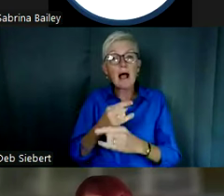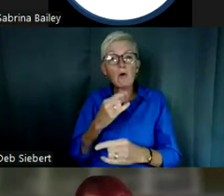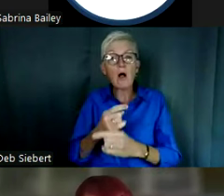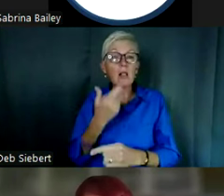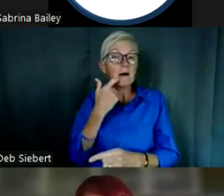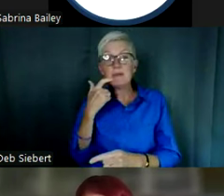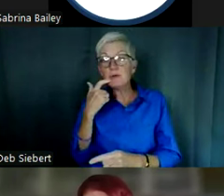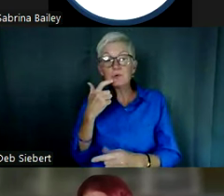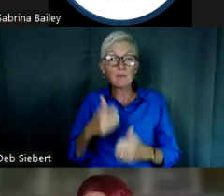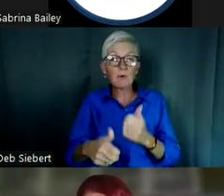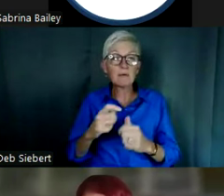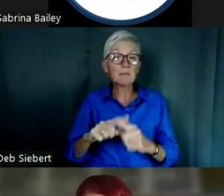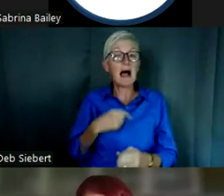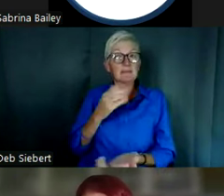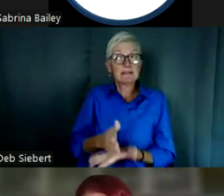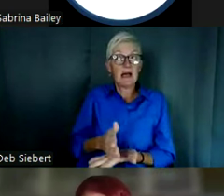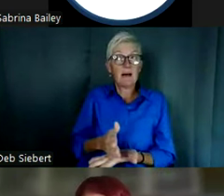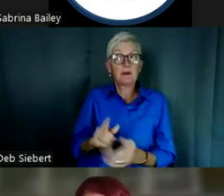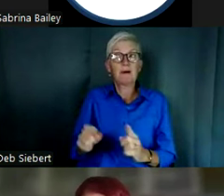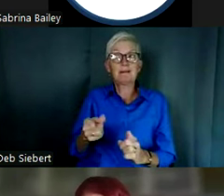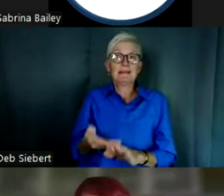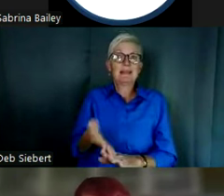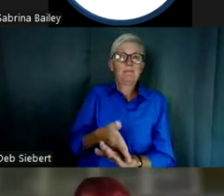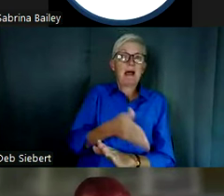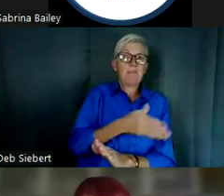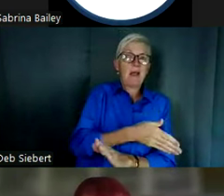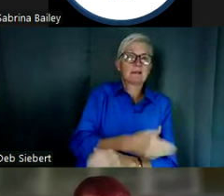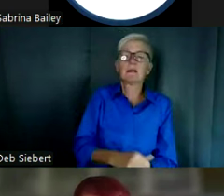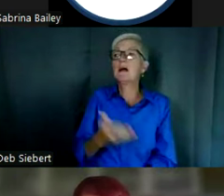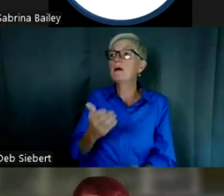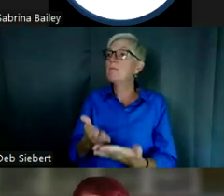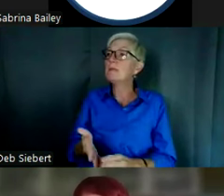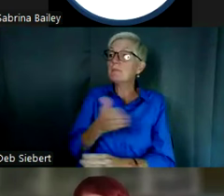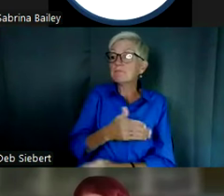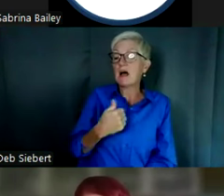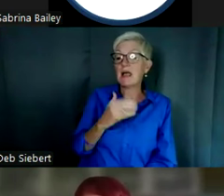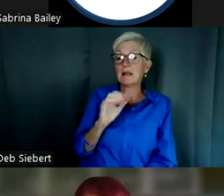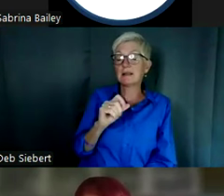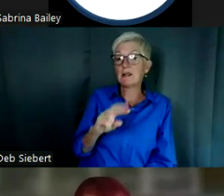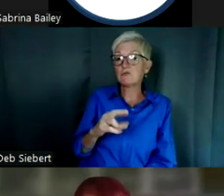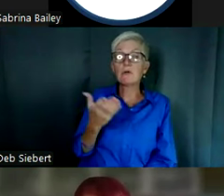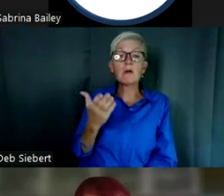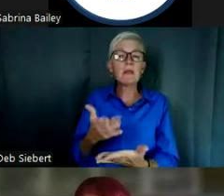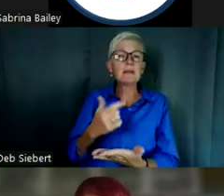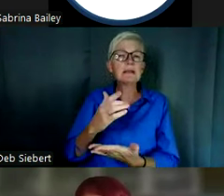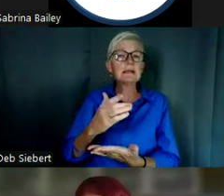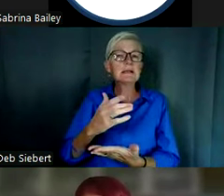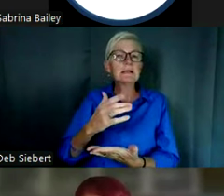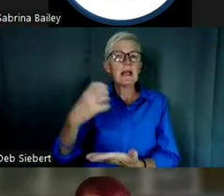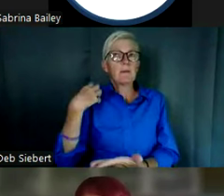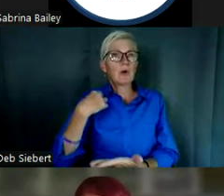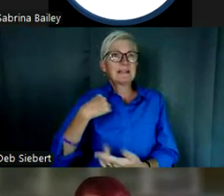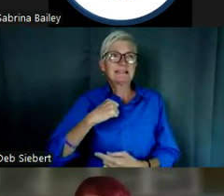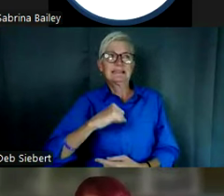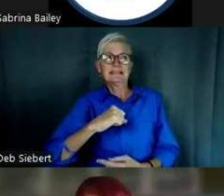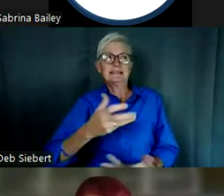I'm no longer using, but I have it in my past. I may have had a cancer history, and there may be some reluctance on the part of an employer to